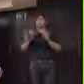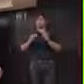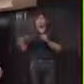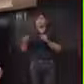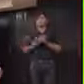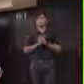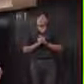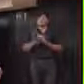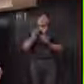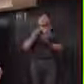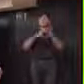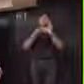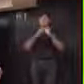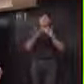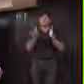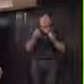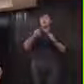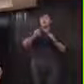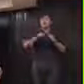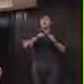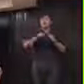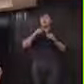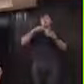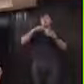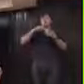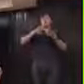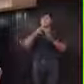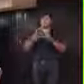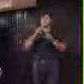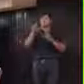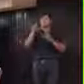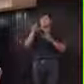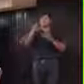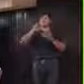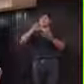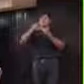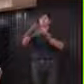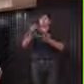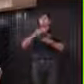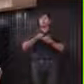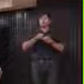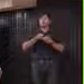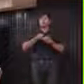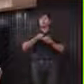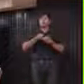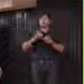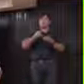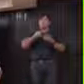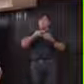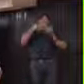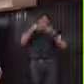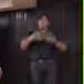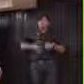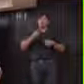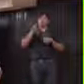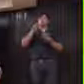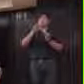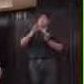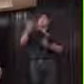Sunni. That is, I have become you, and you me. I the body, you the